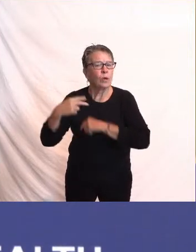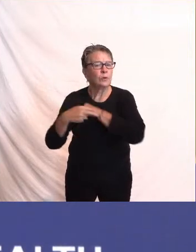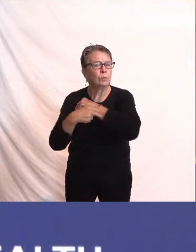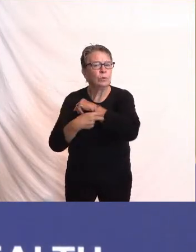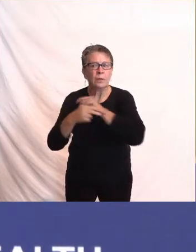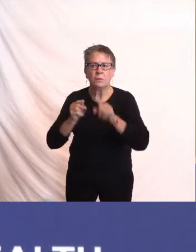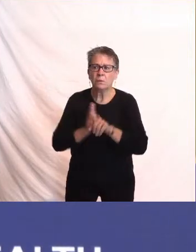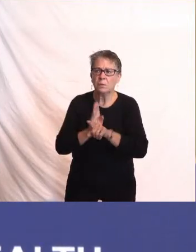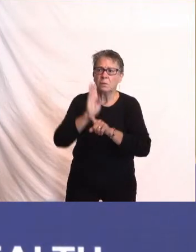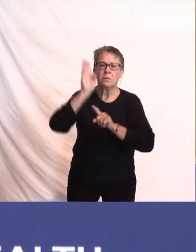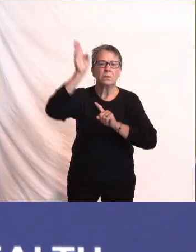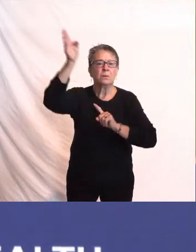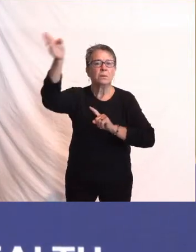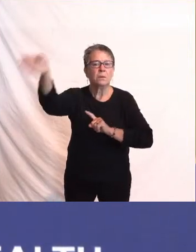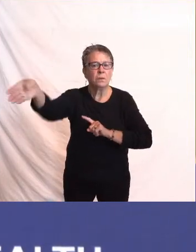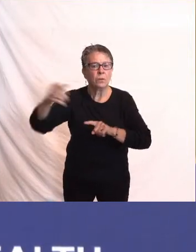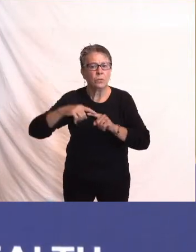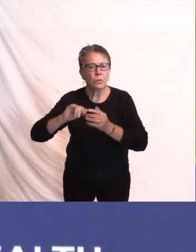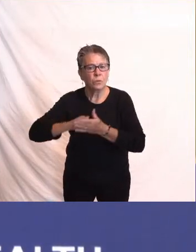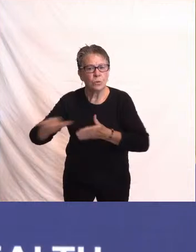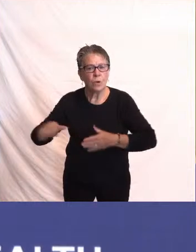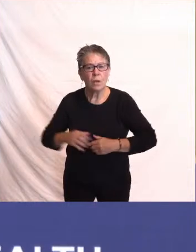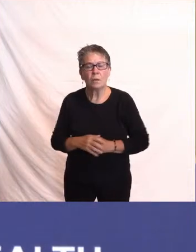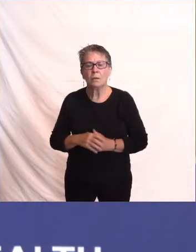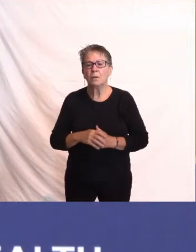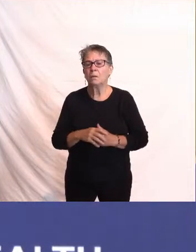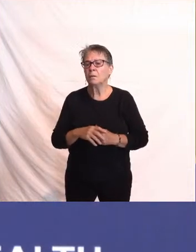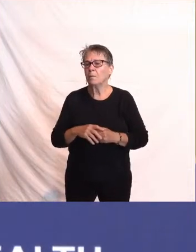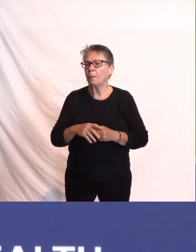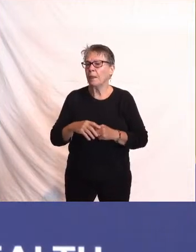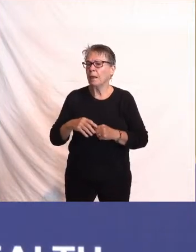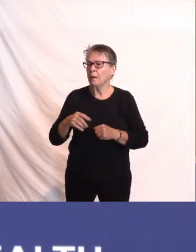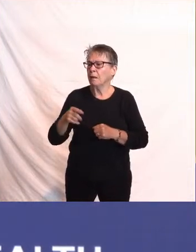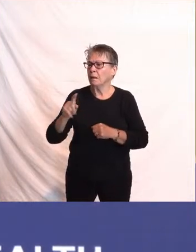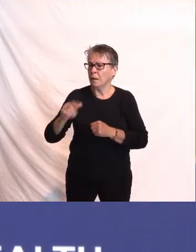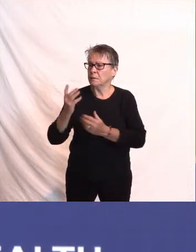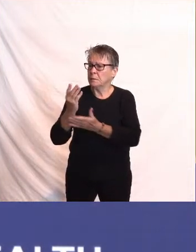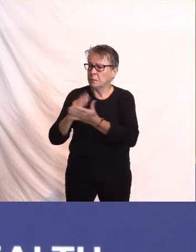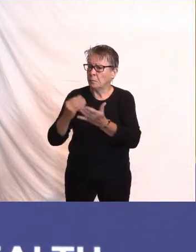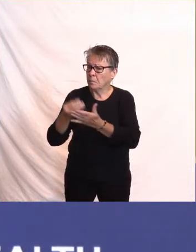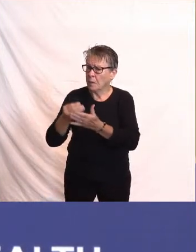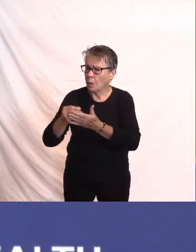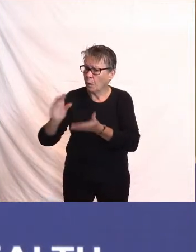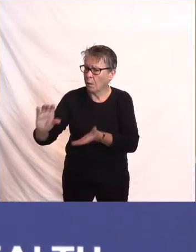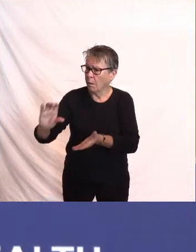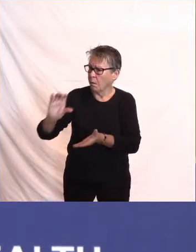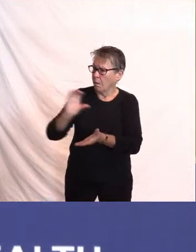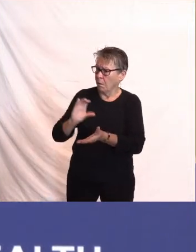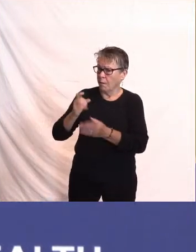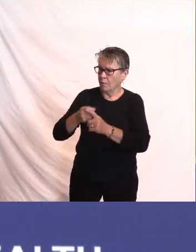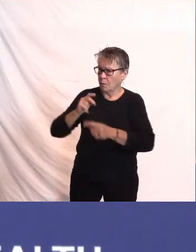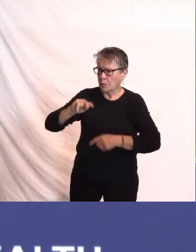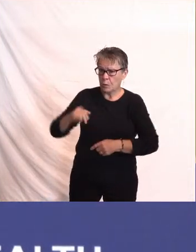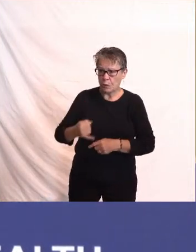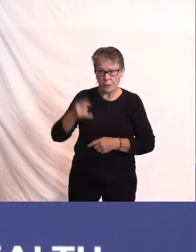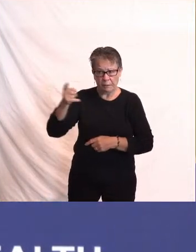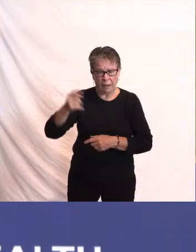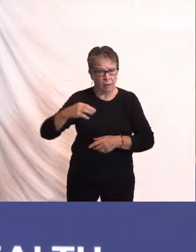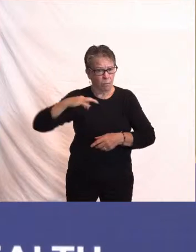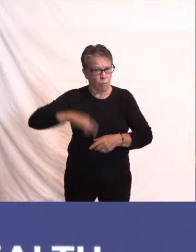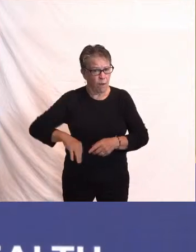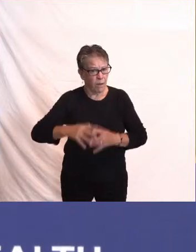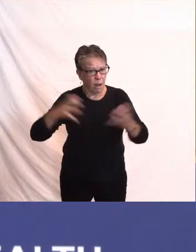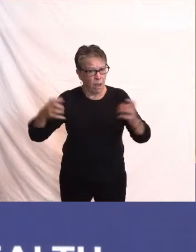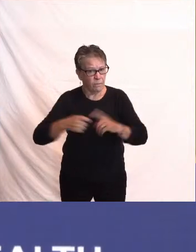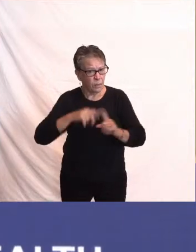money get put toward projects that benefit New Jersey commuters. And what steps we've taken, there's nothing new on the steps